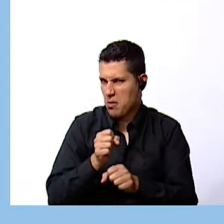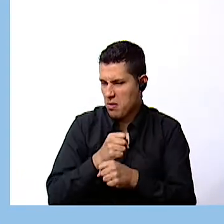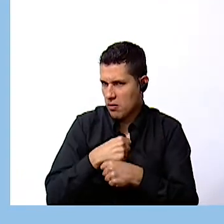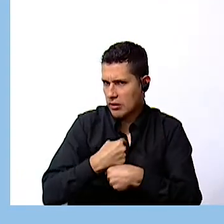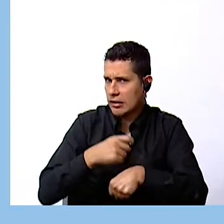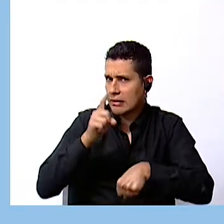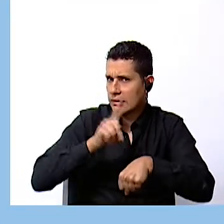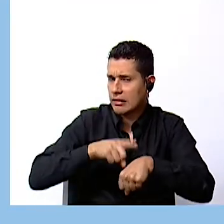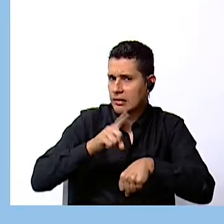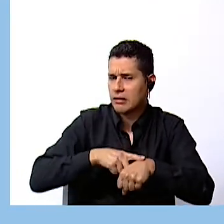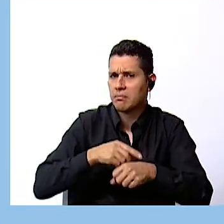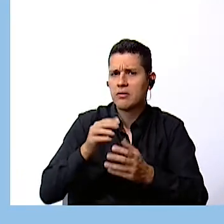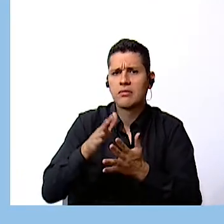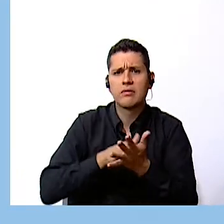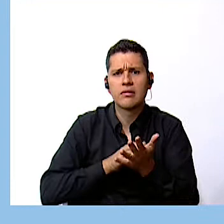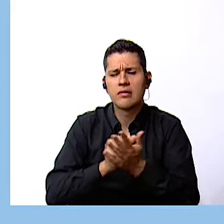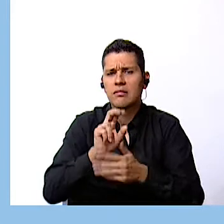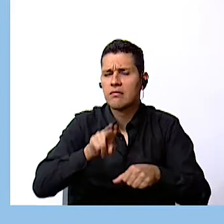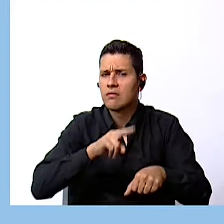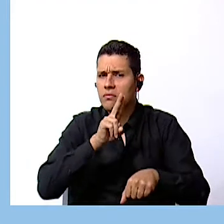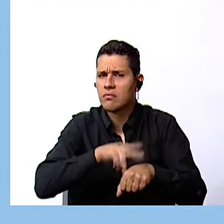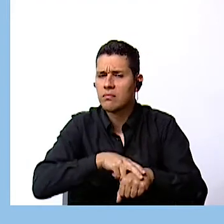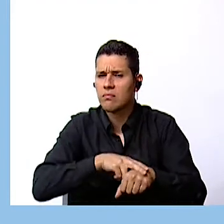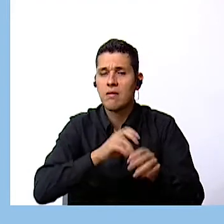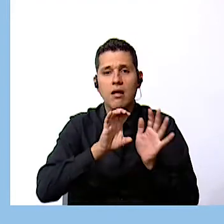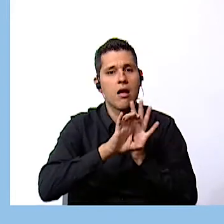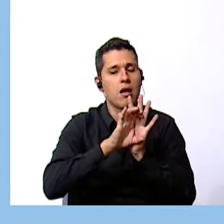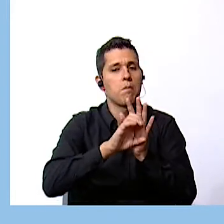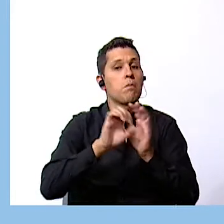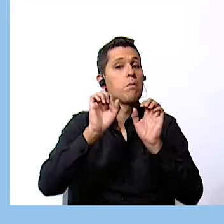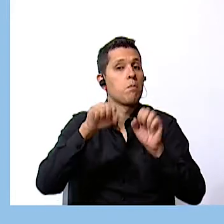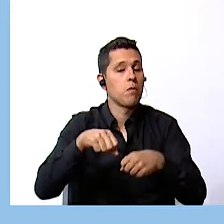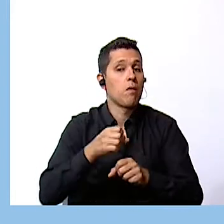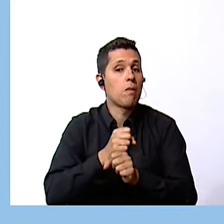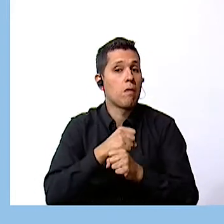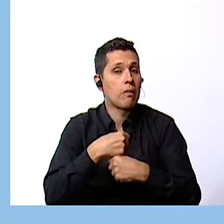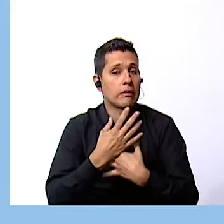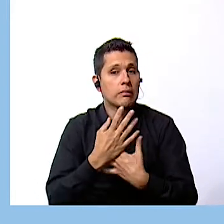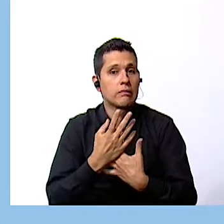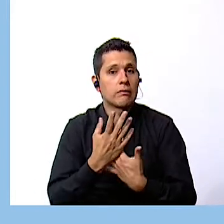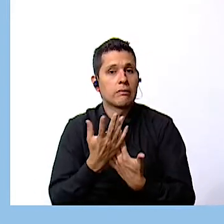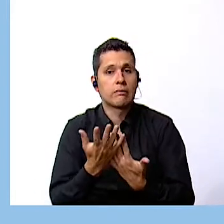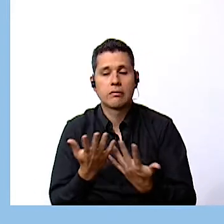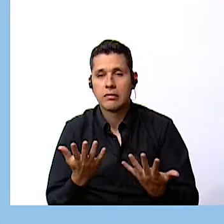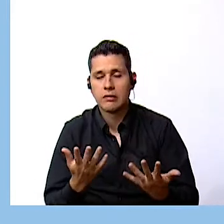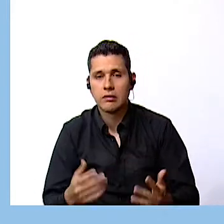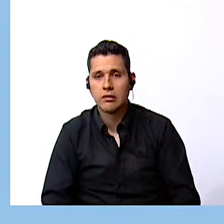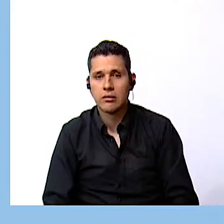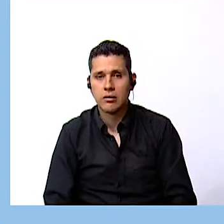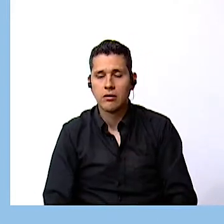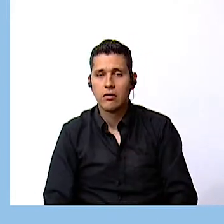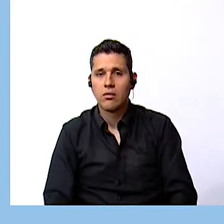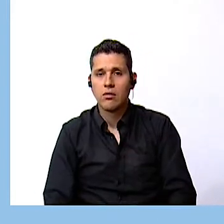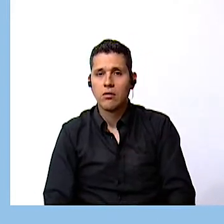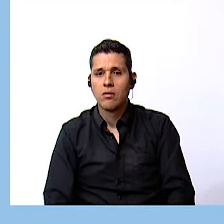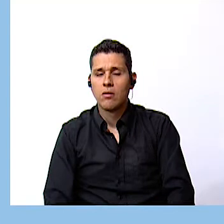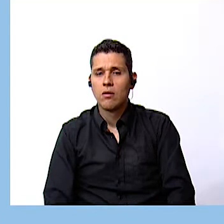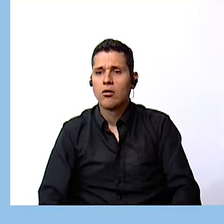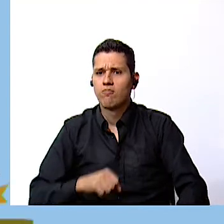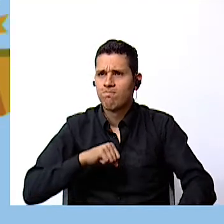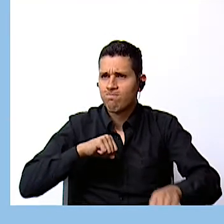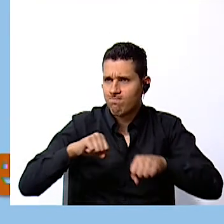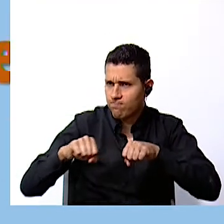natural disasters? For example, what do you do in case of of a flood or an